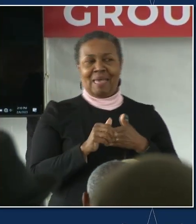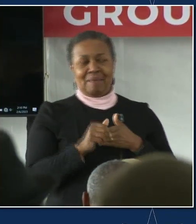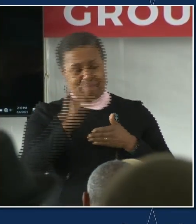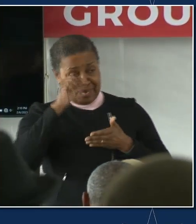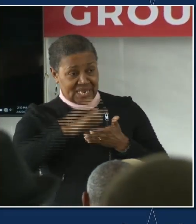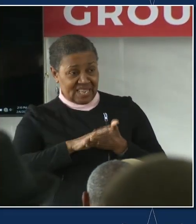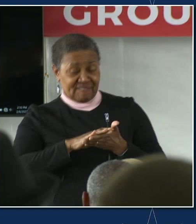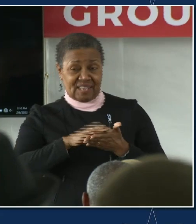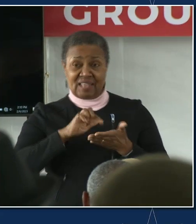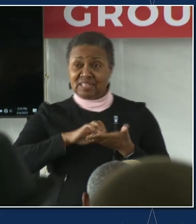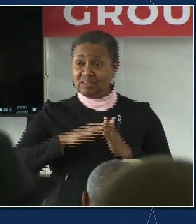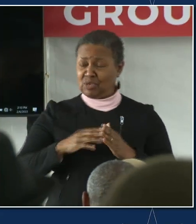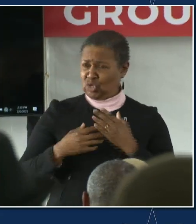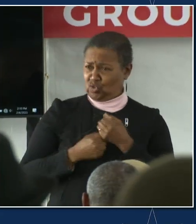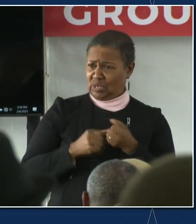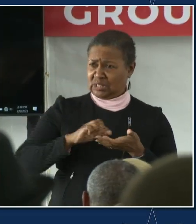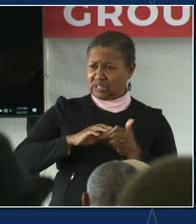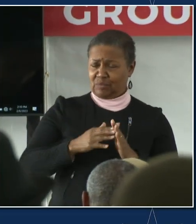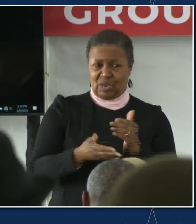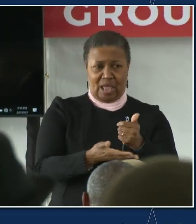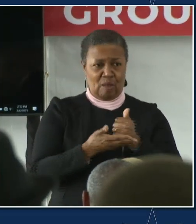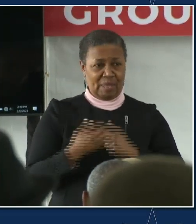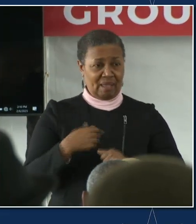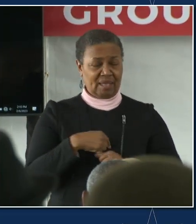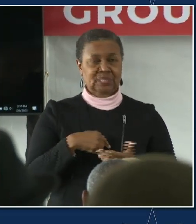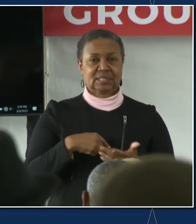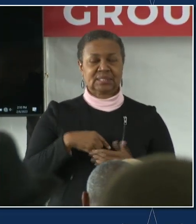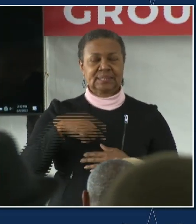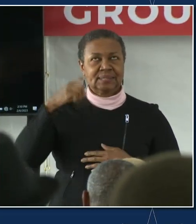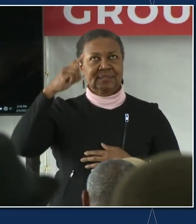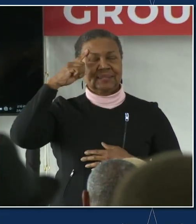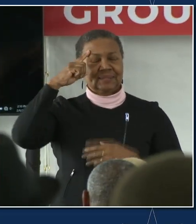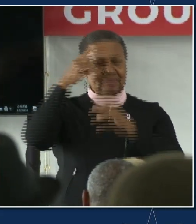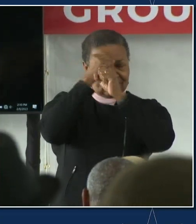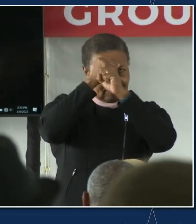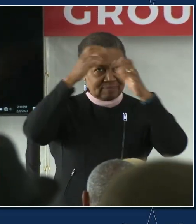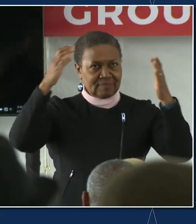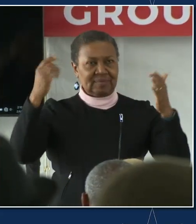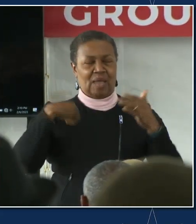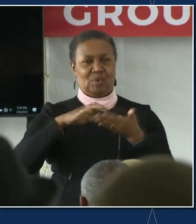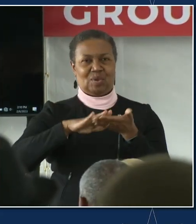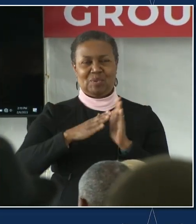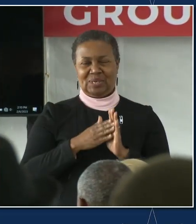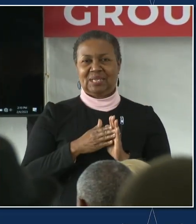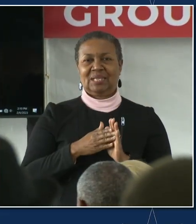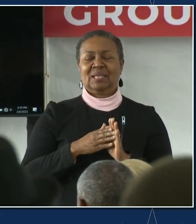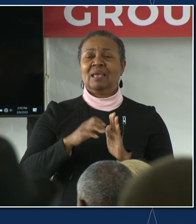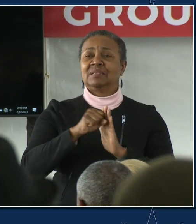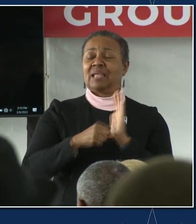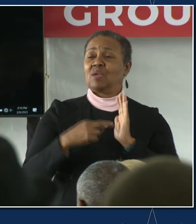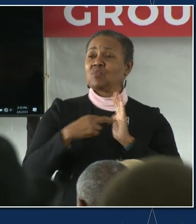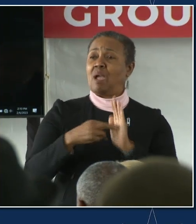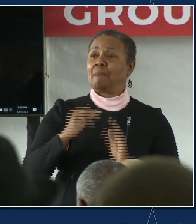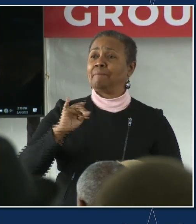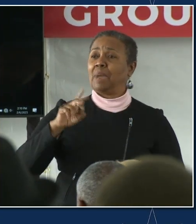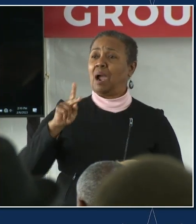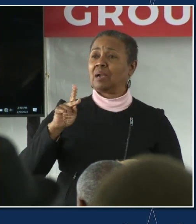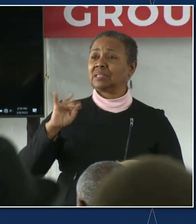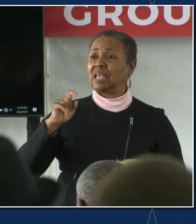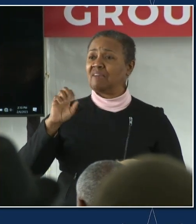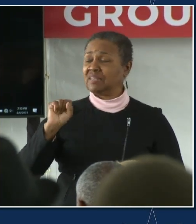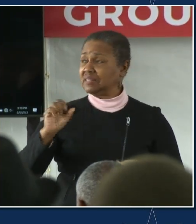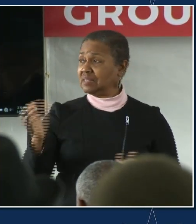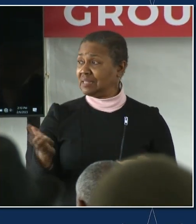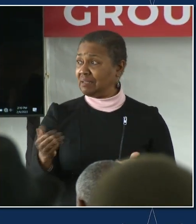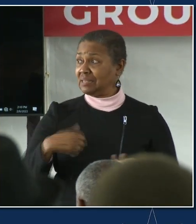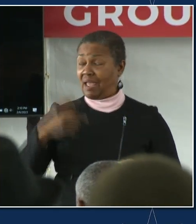this community and helping us to reimagine what our community looks like. State Representative Marcus C. Evans is in the